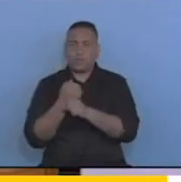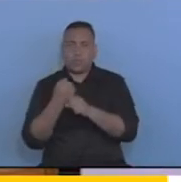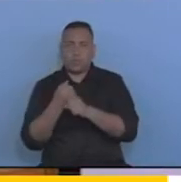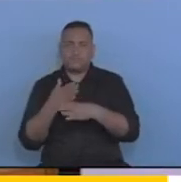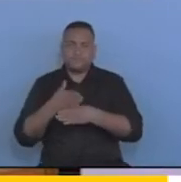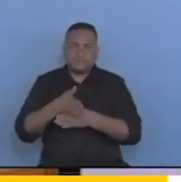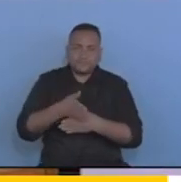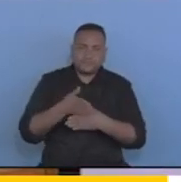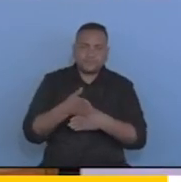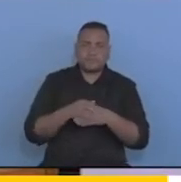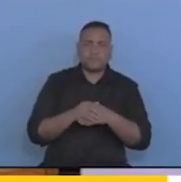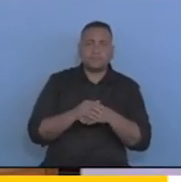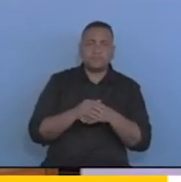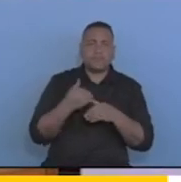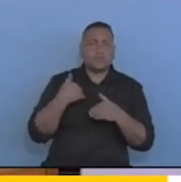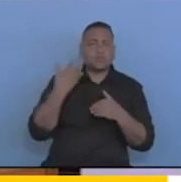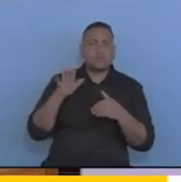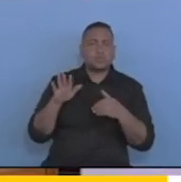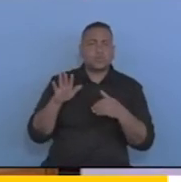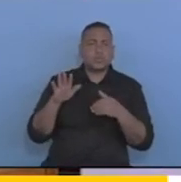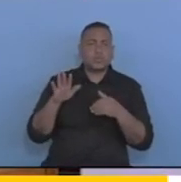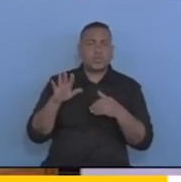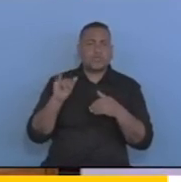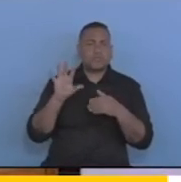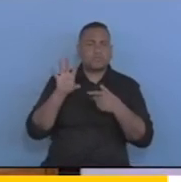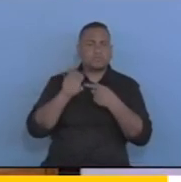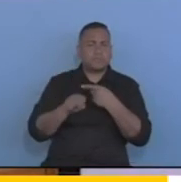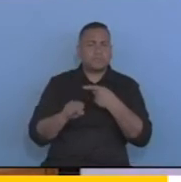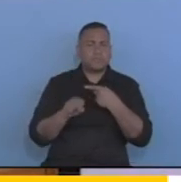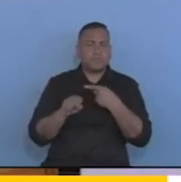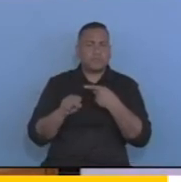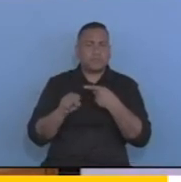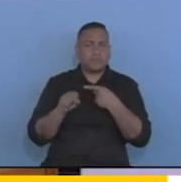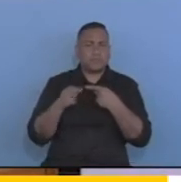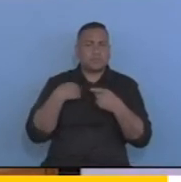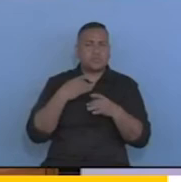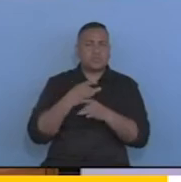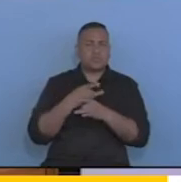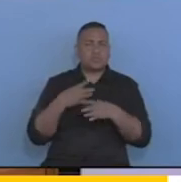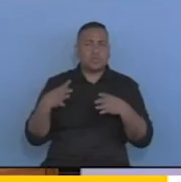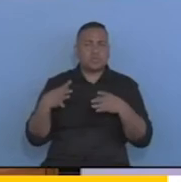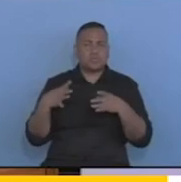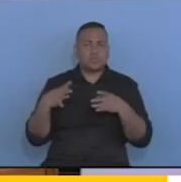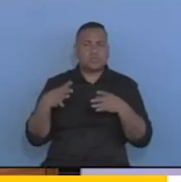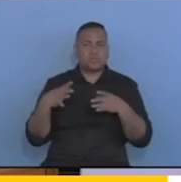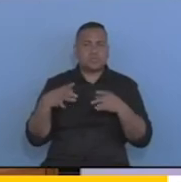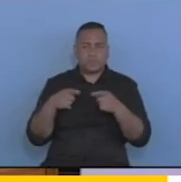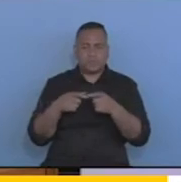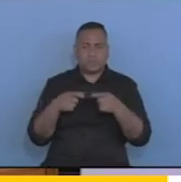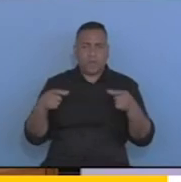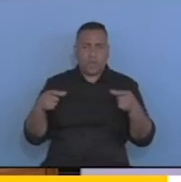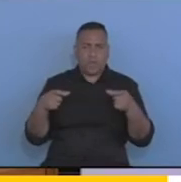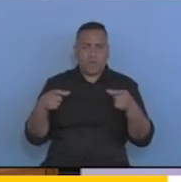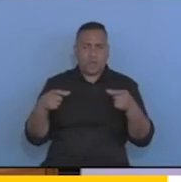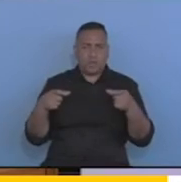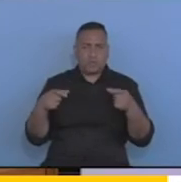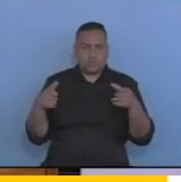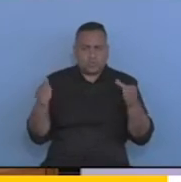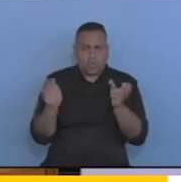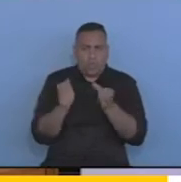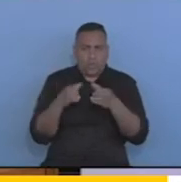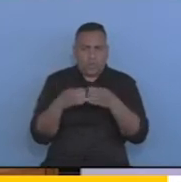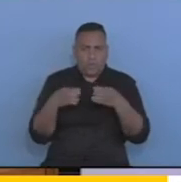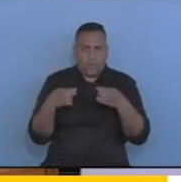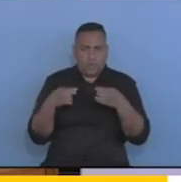I don't know if they caught it last week, but you even start with small blocks. Yeah. And you've got your chisel and you've got